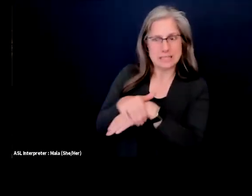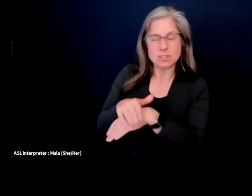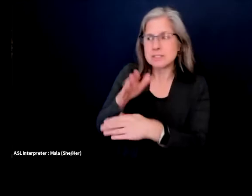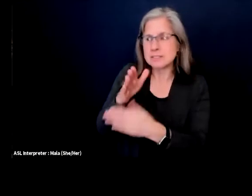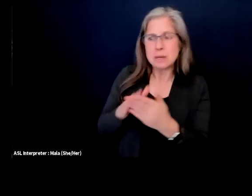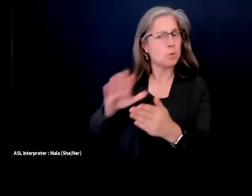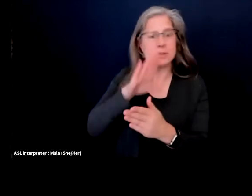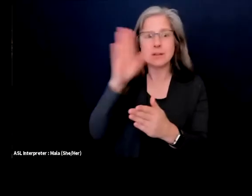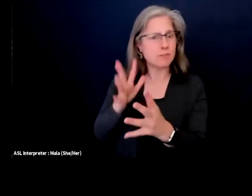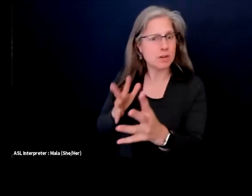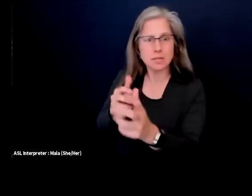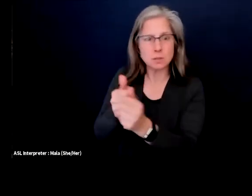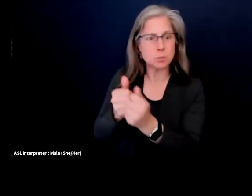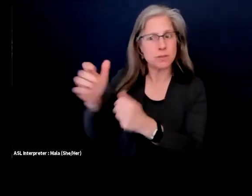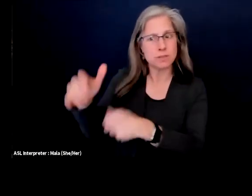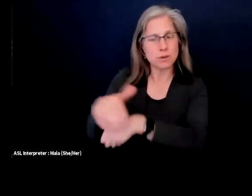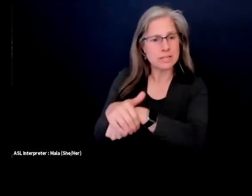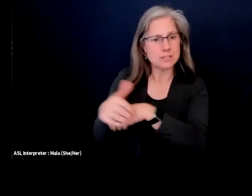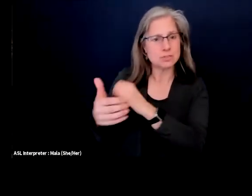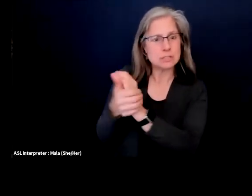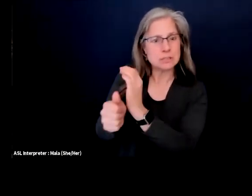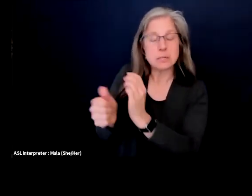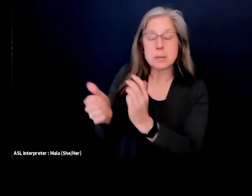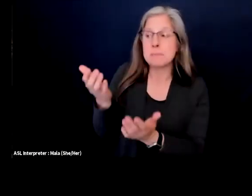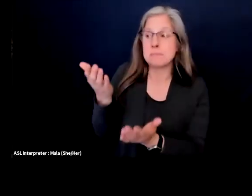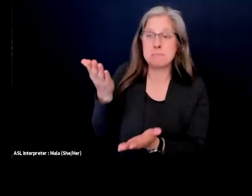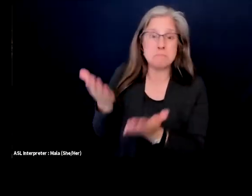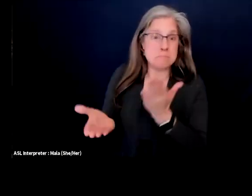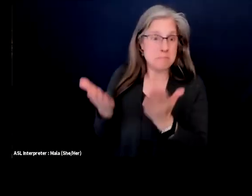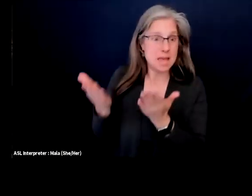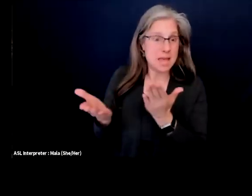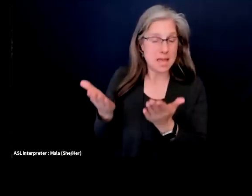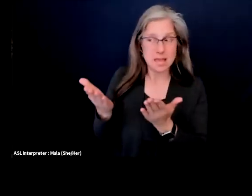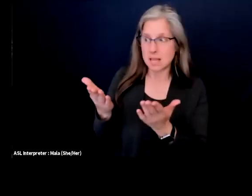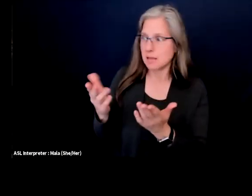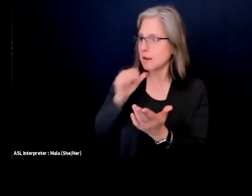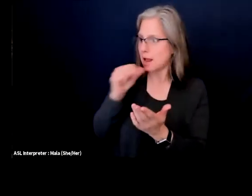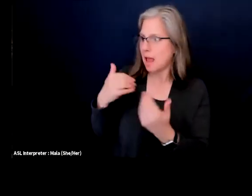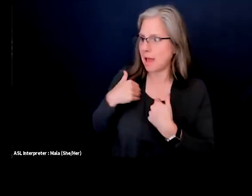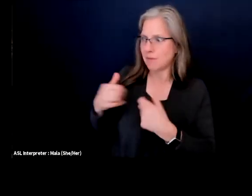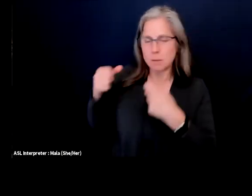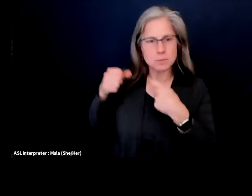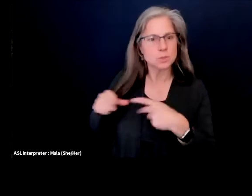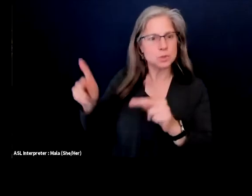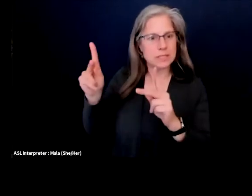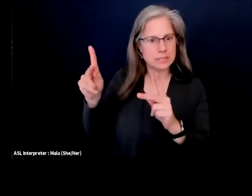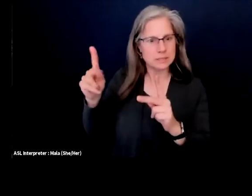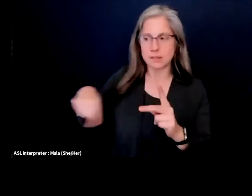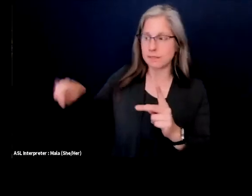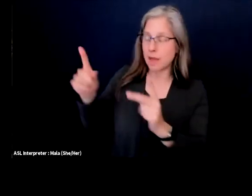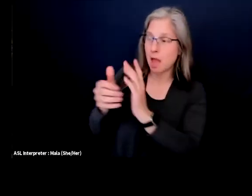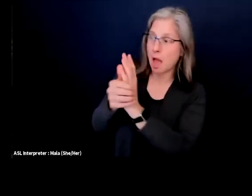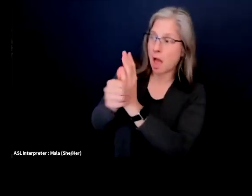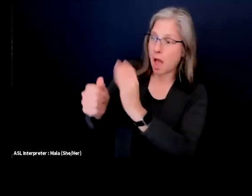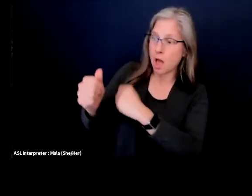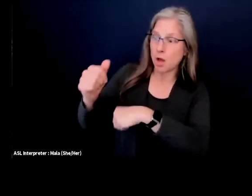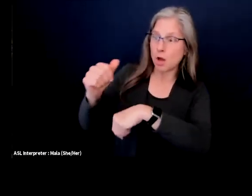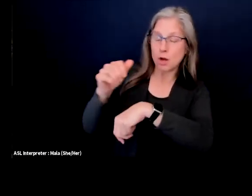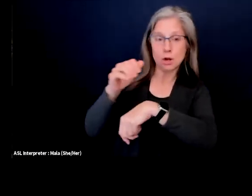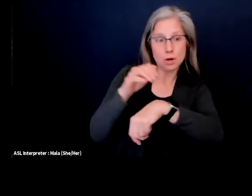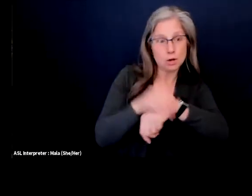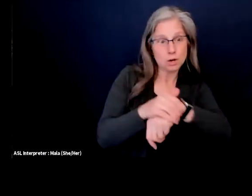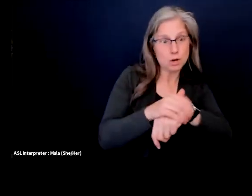catch up with their English skills and may deny them opportunities. Those that master English early will